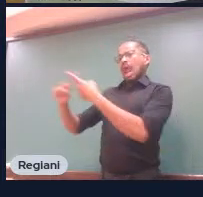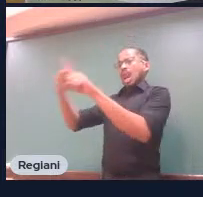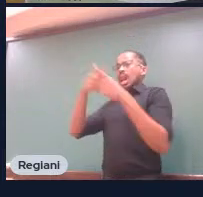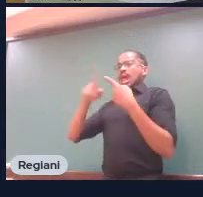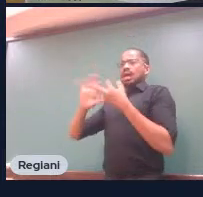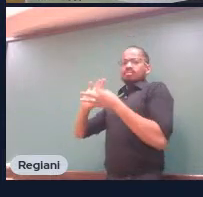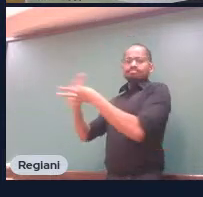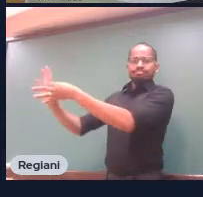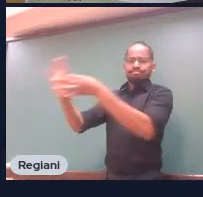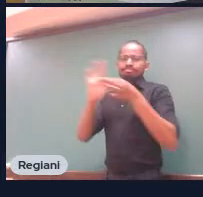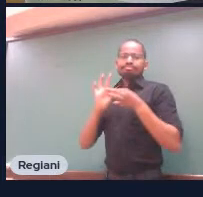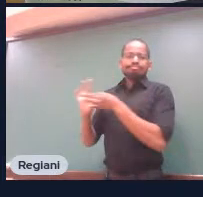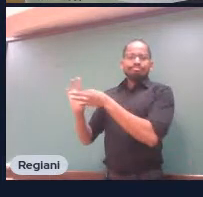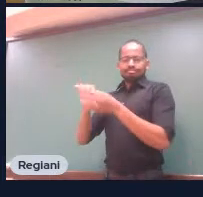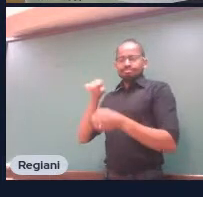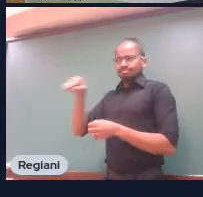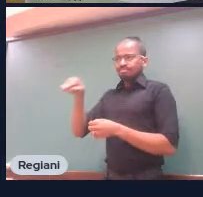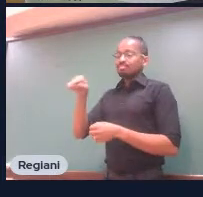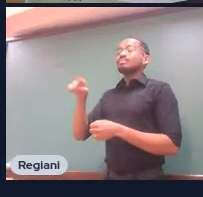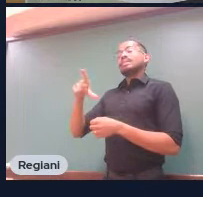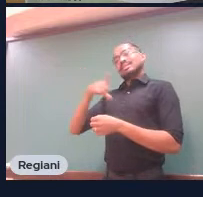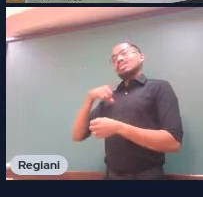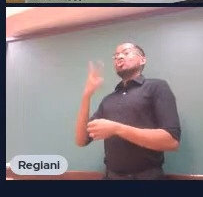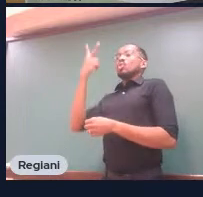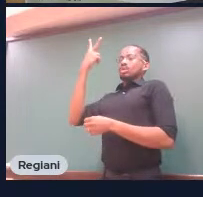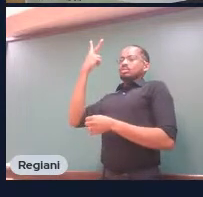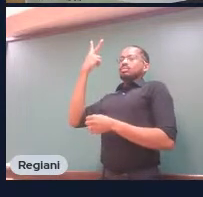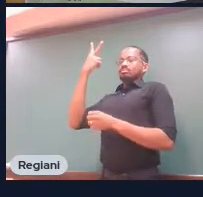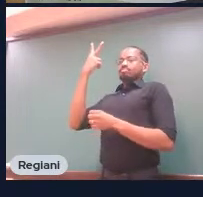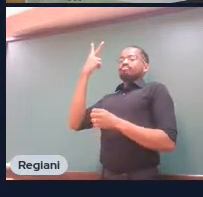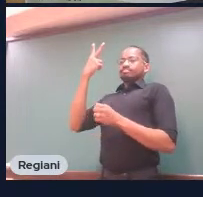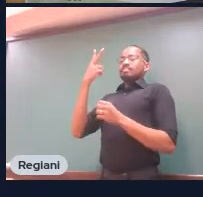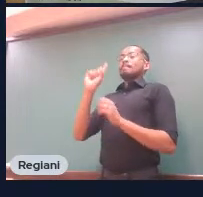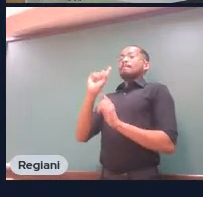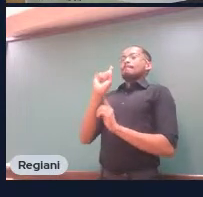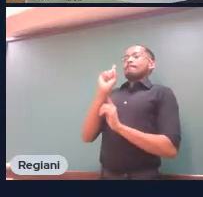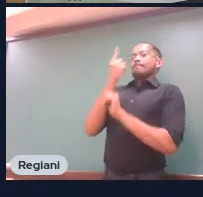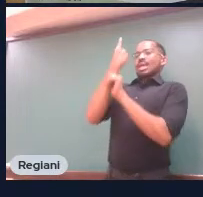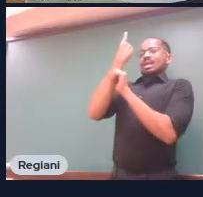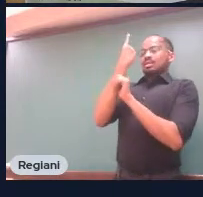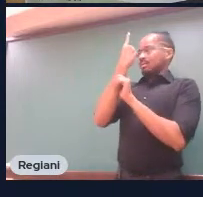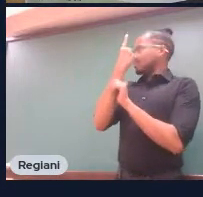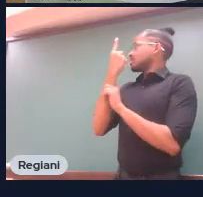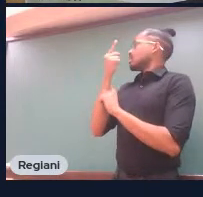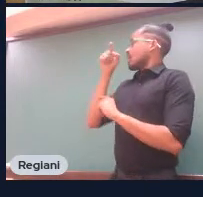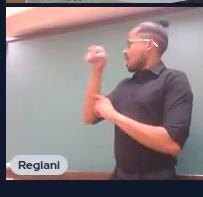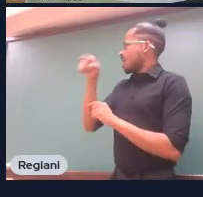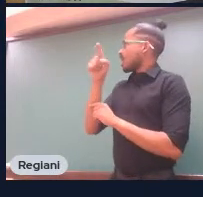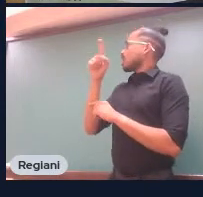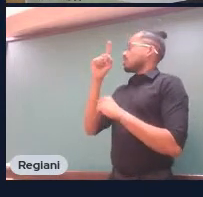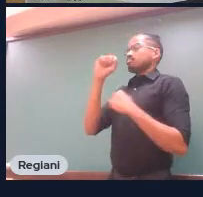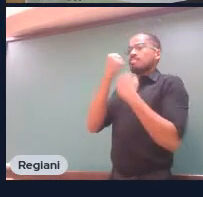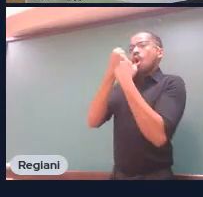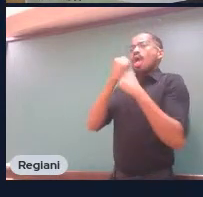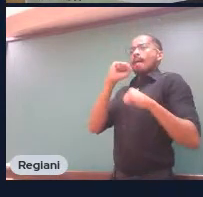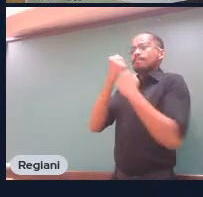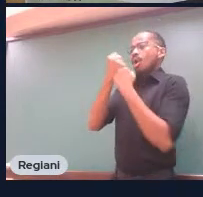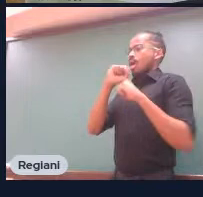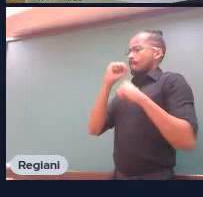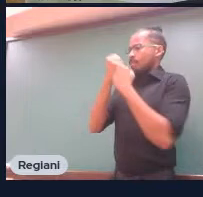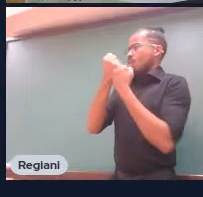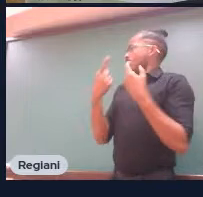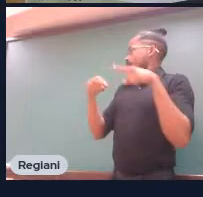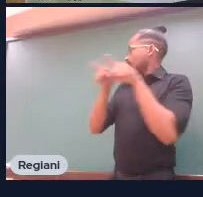really goes around the world in two ways. They co-locate with LREC conferences every 2 years, and they